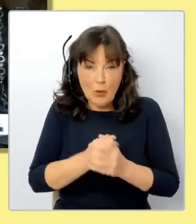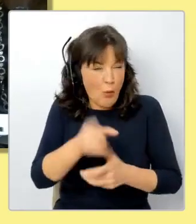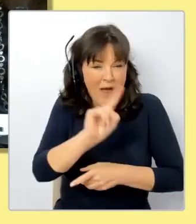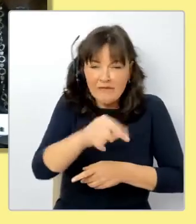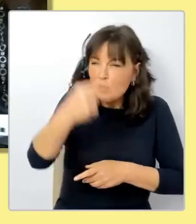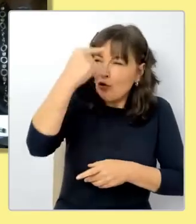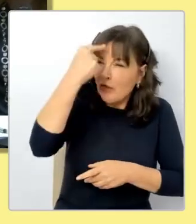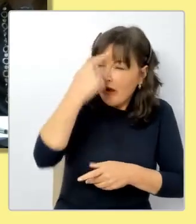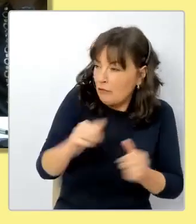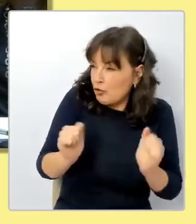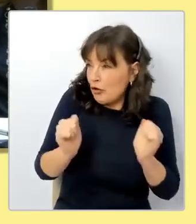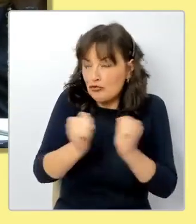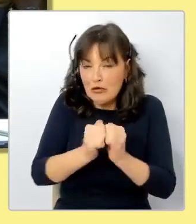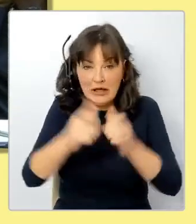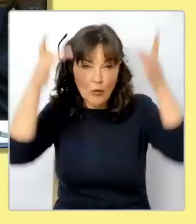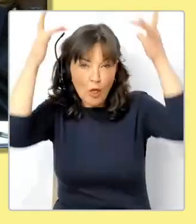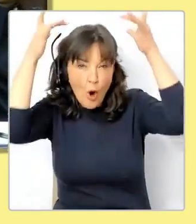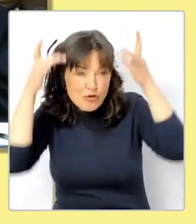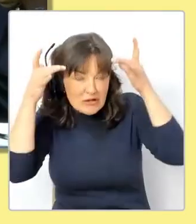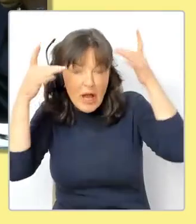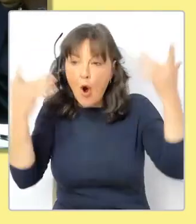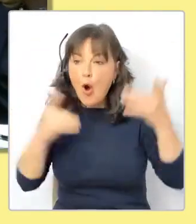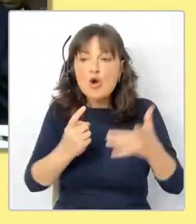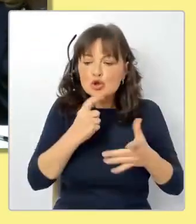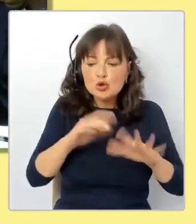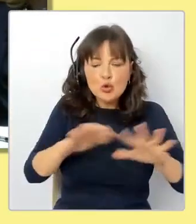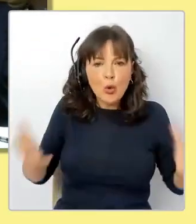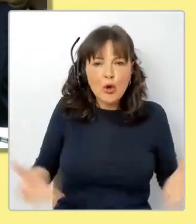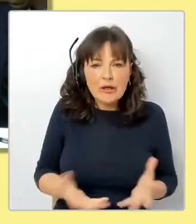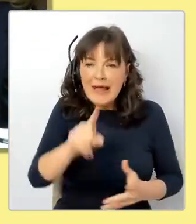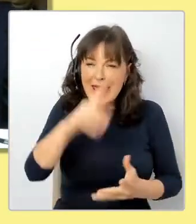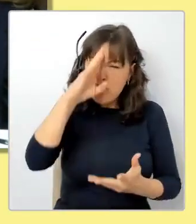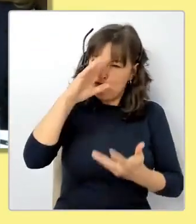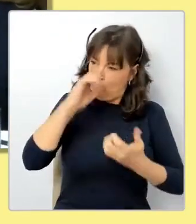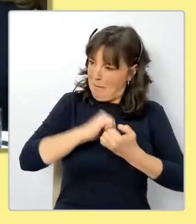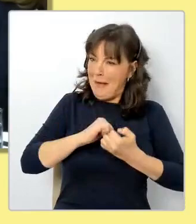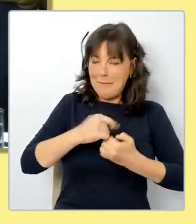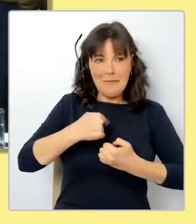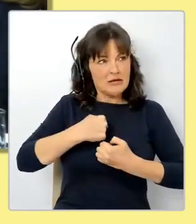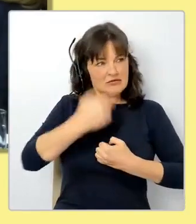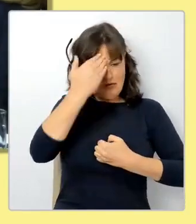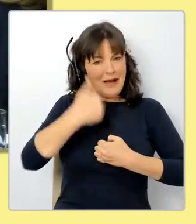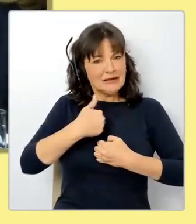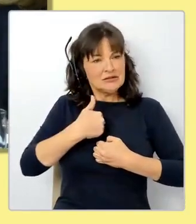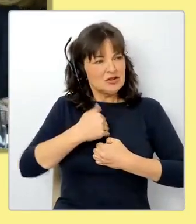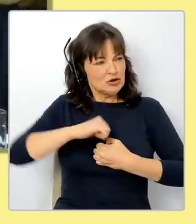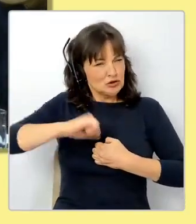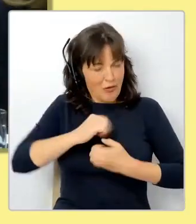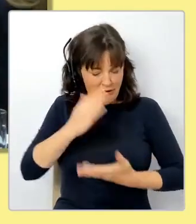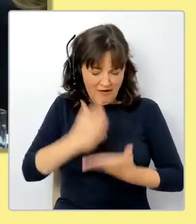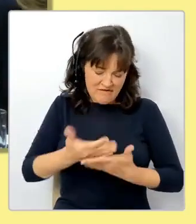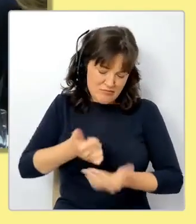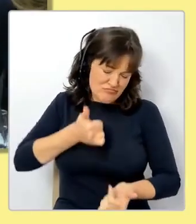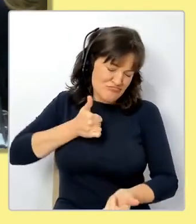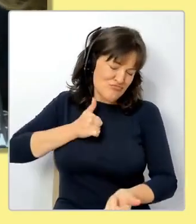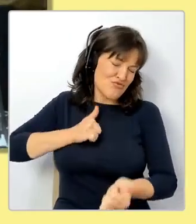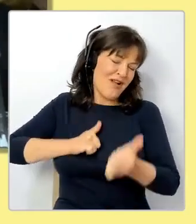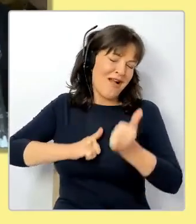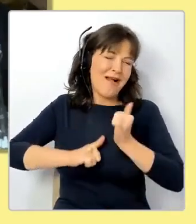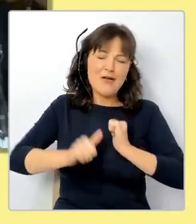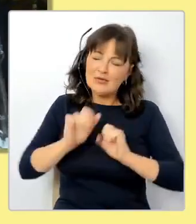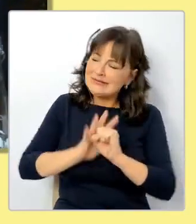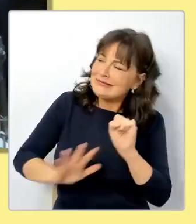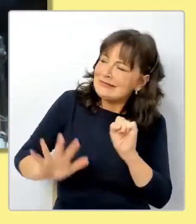coronations and stones, do you know what it reminds us? That Scotland is a proud nation with a proud past of